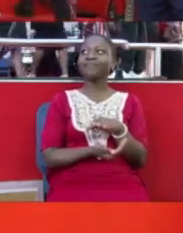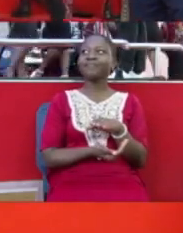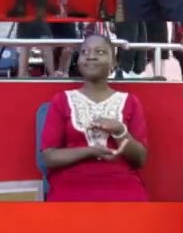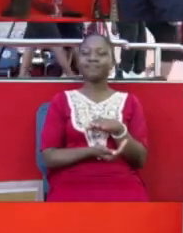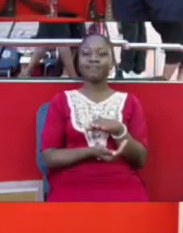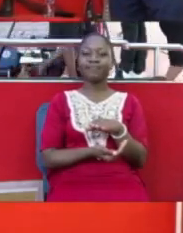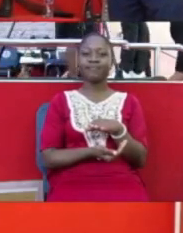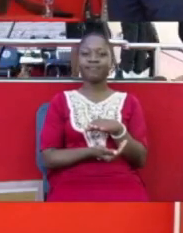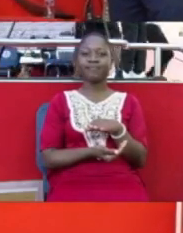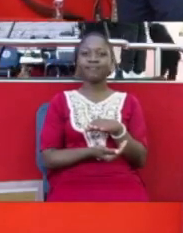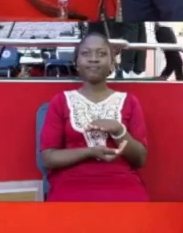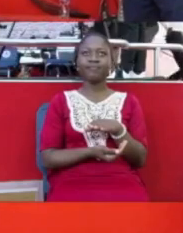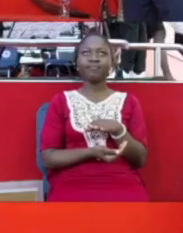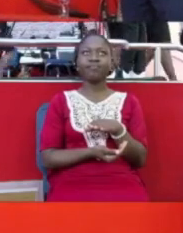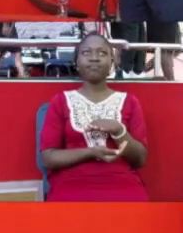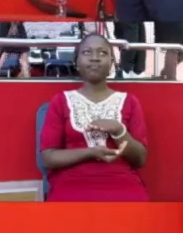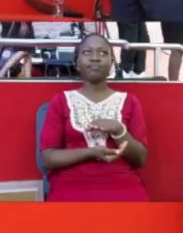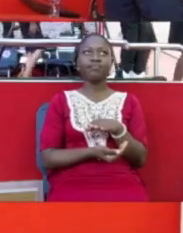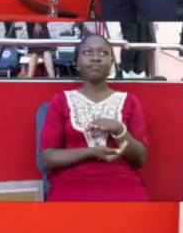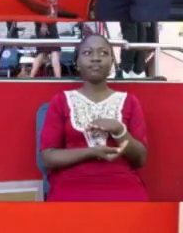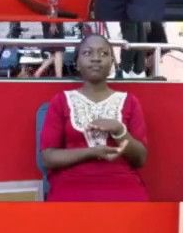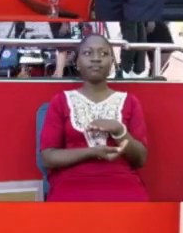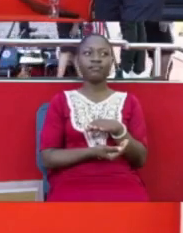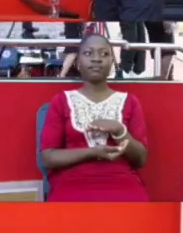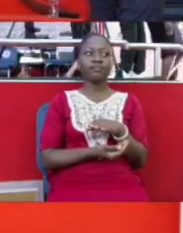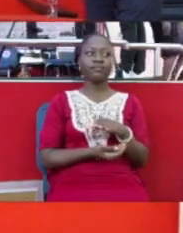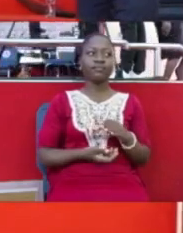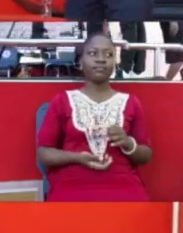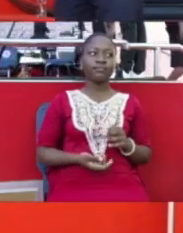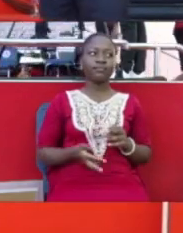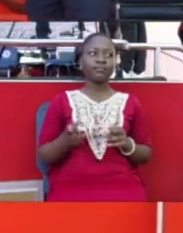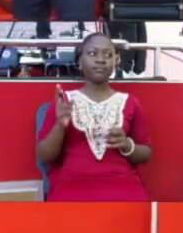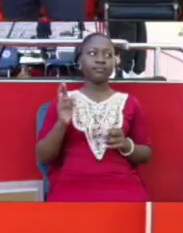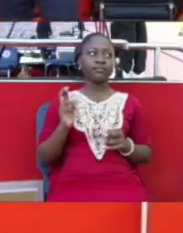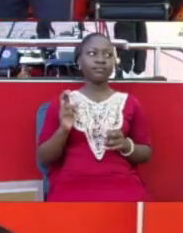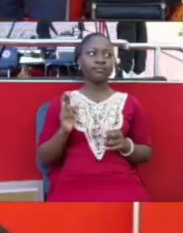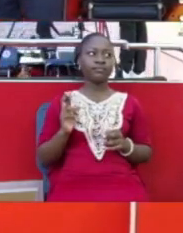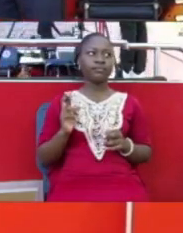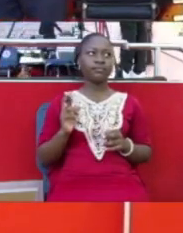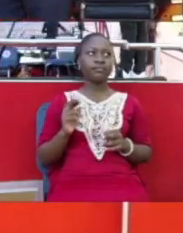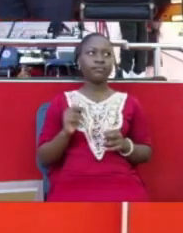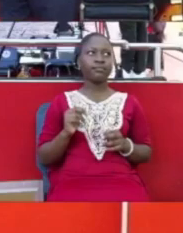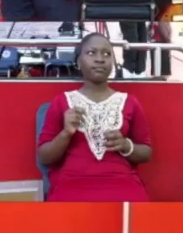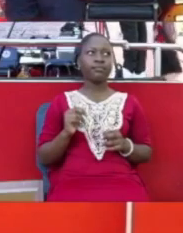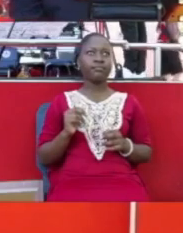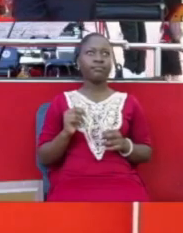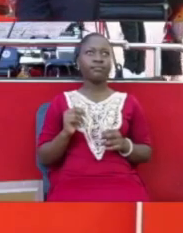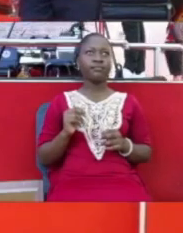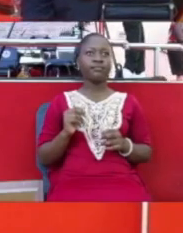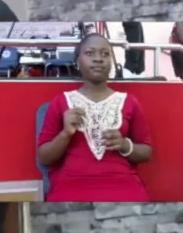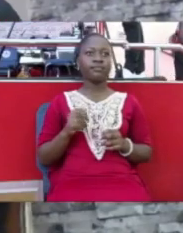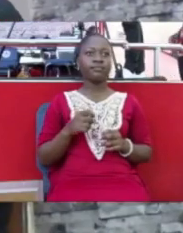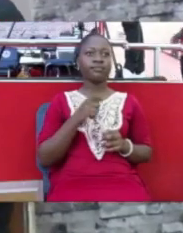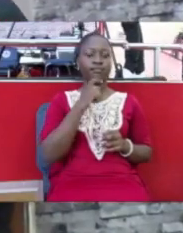Good morning. Wow, my name is Reverend Rhonda Clark. Jina lake ni Rhonda Clark. And this is my handsome husband, Dr.